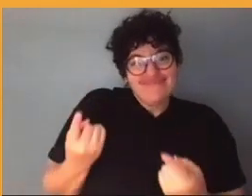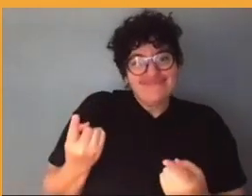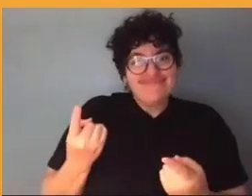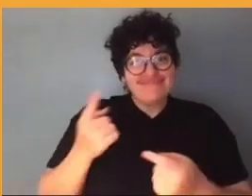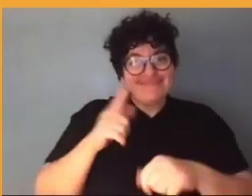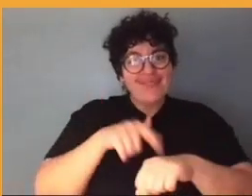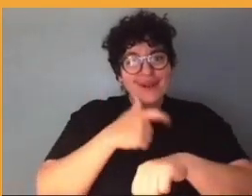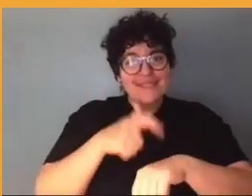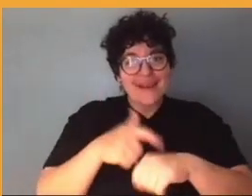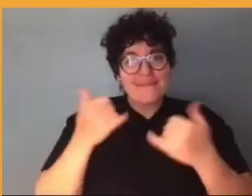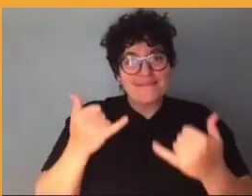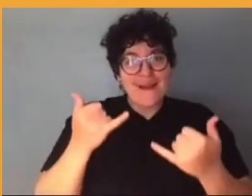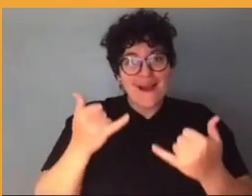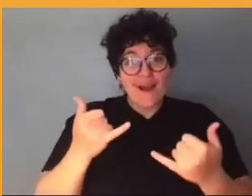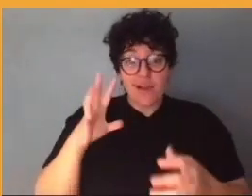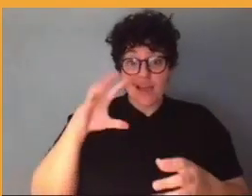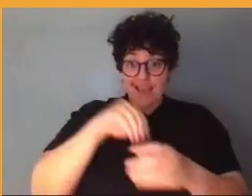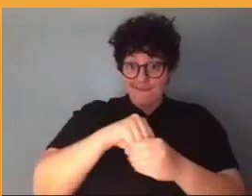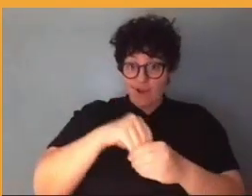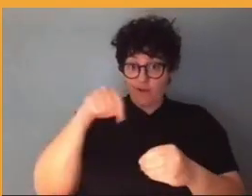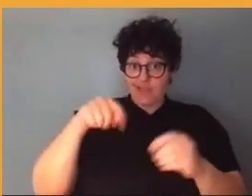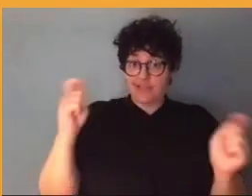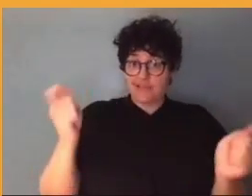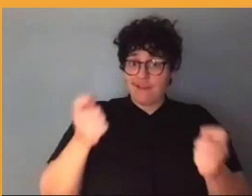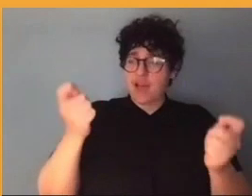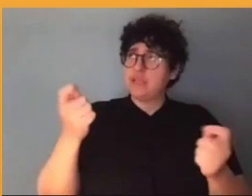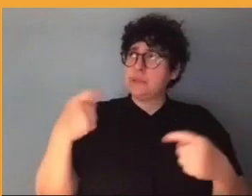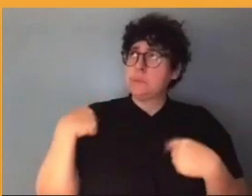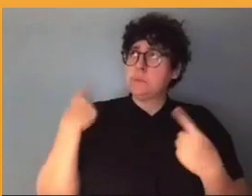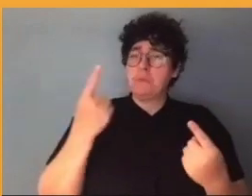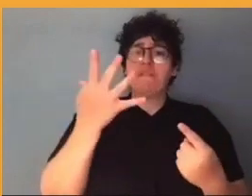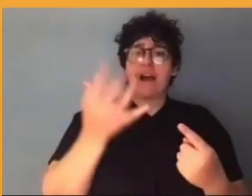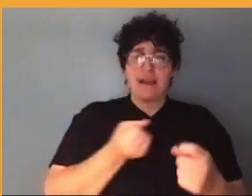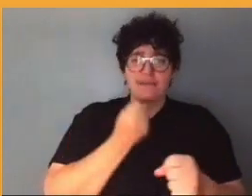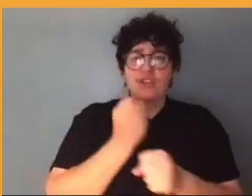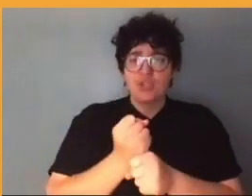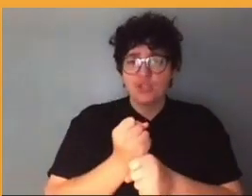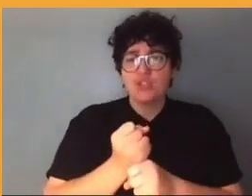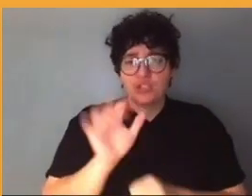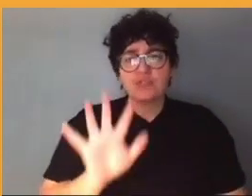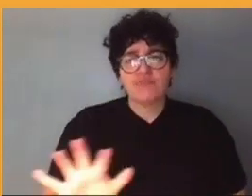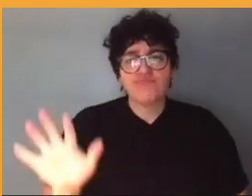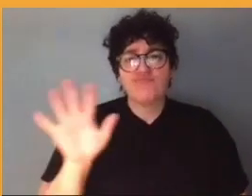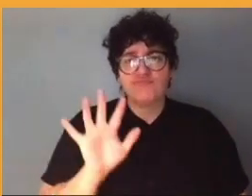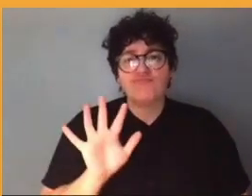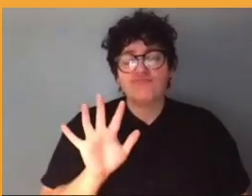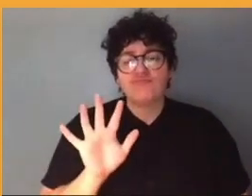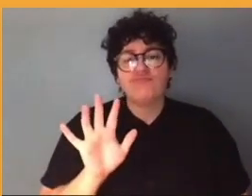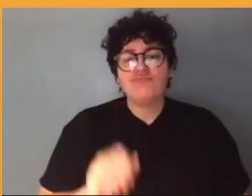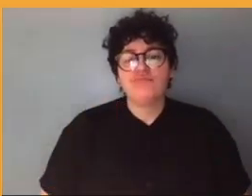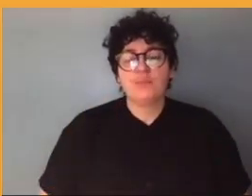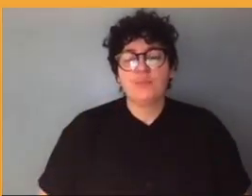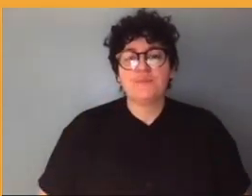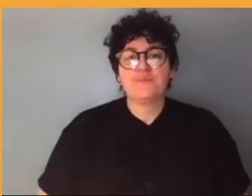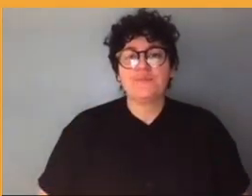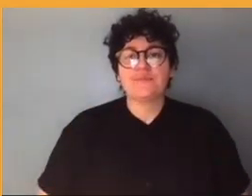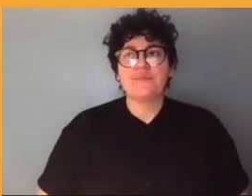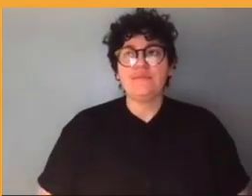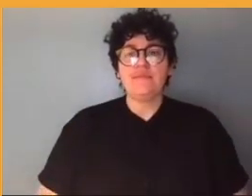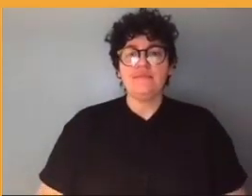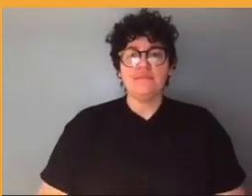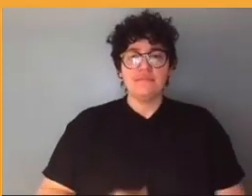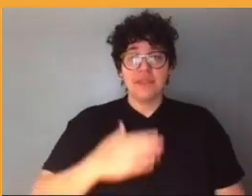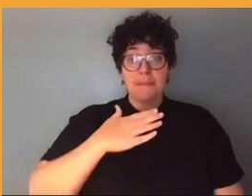for, I would say, the past 5 years or so. And in my